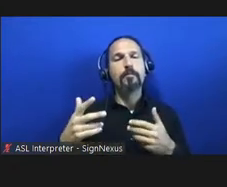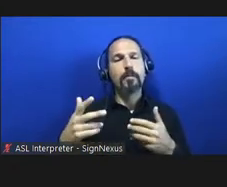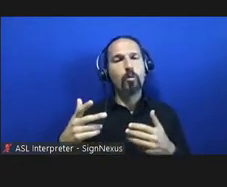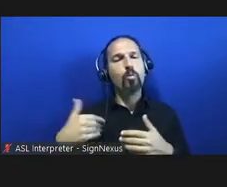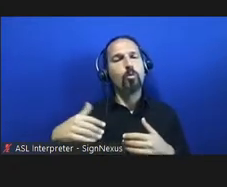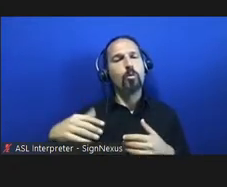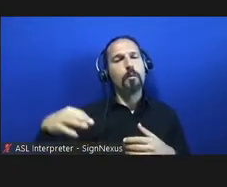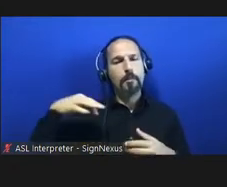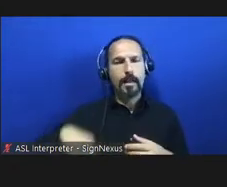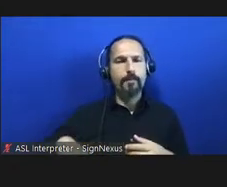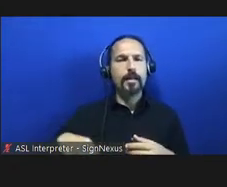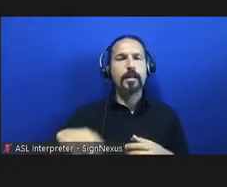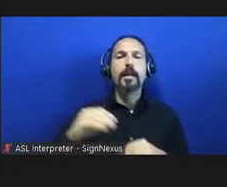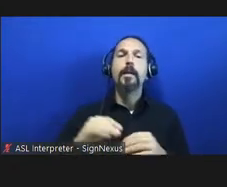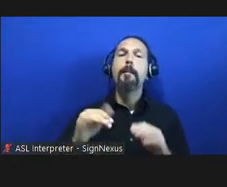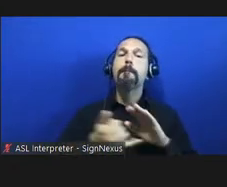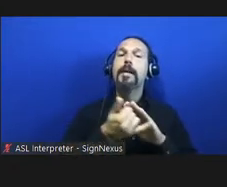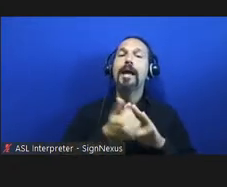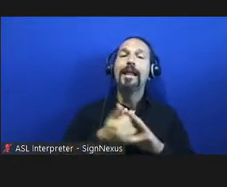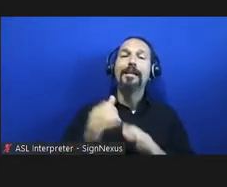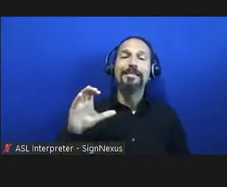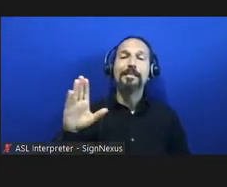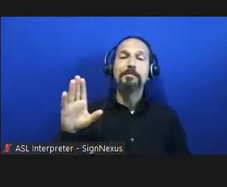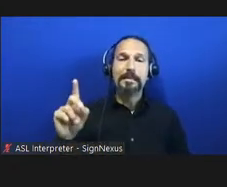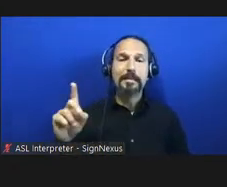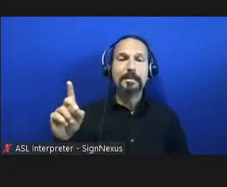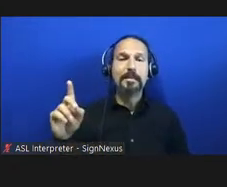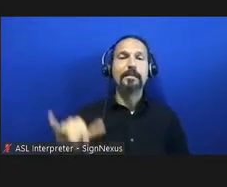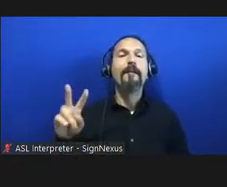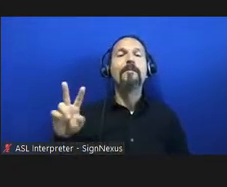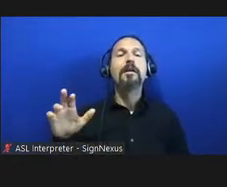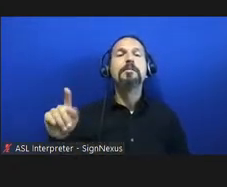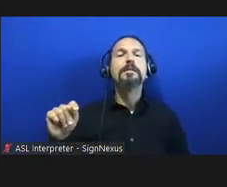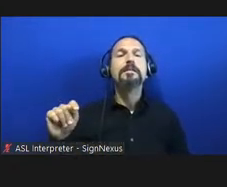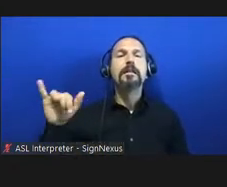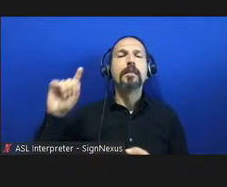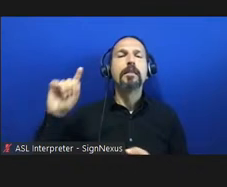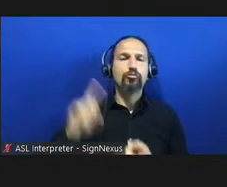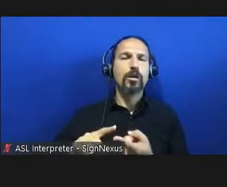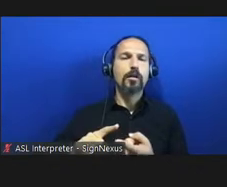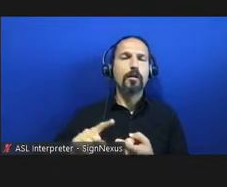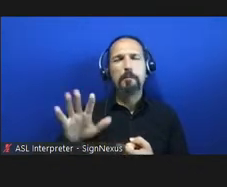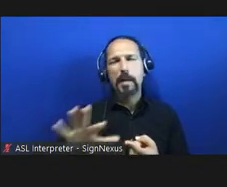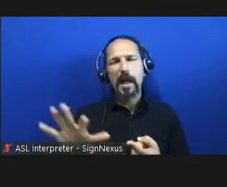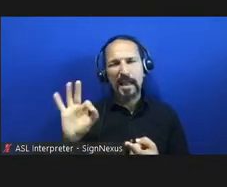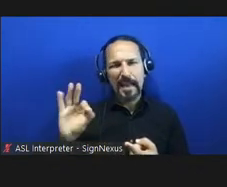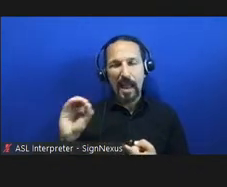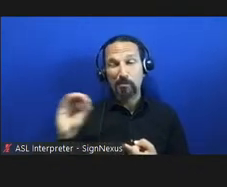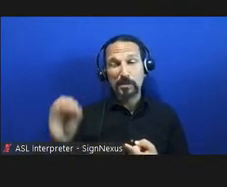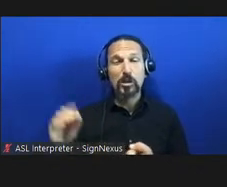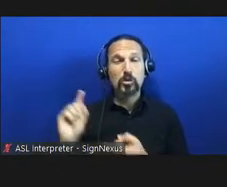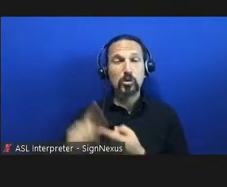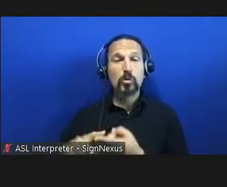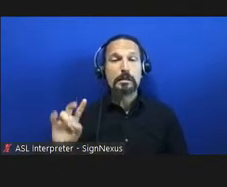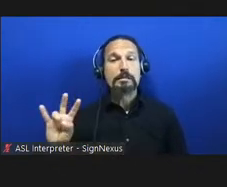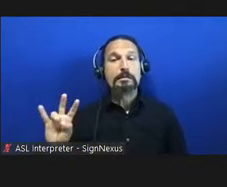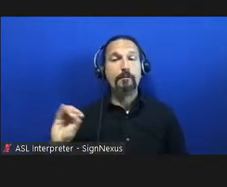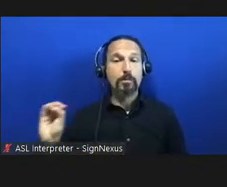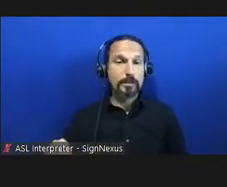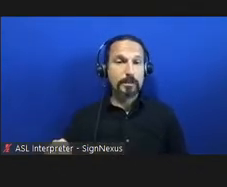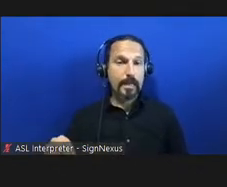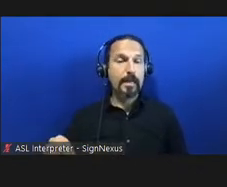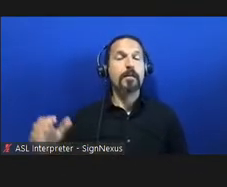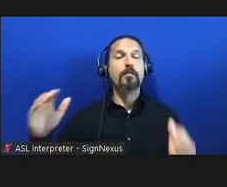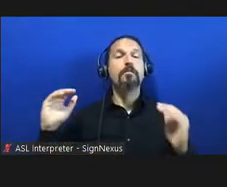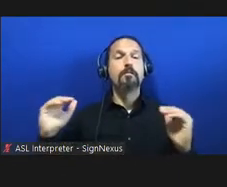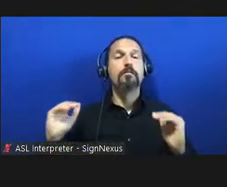a benefit in the Manhattan Central business district VMT decreases anywhere from a little over nine percent to about seven percent